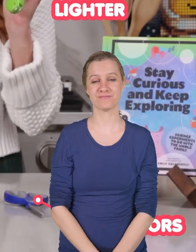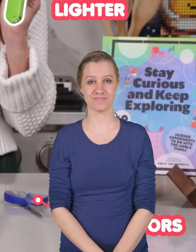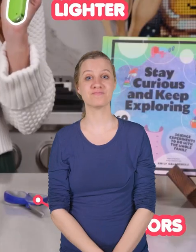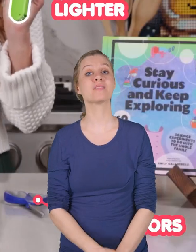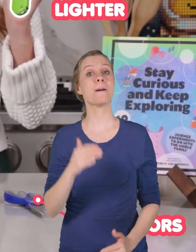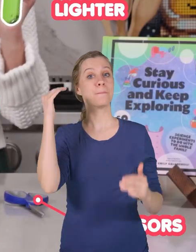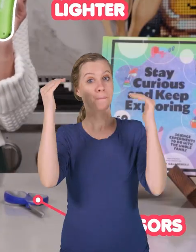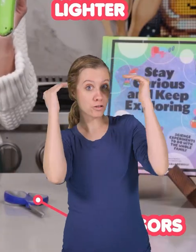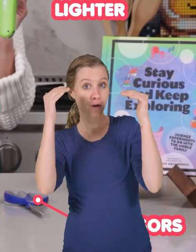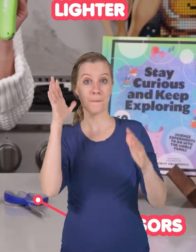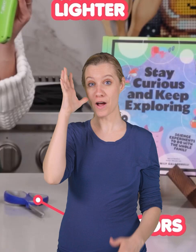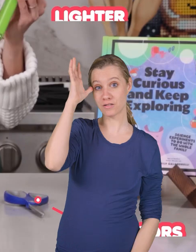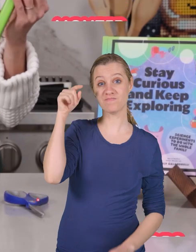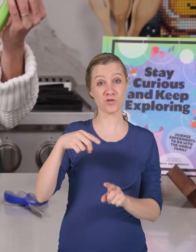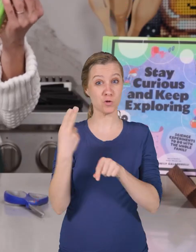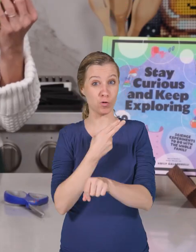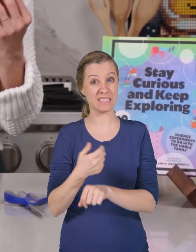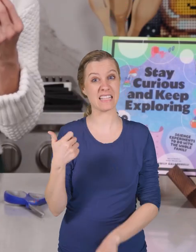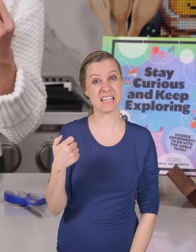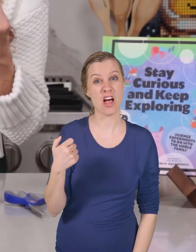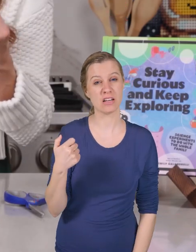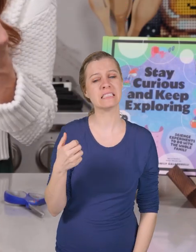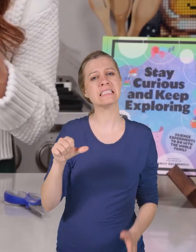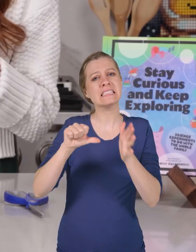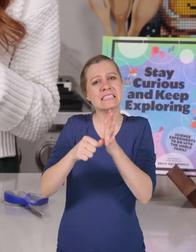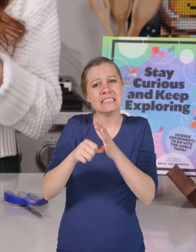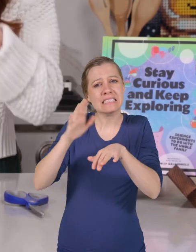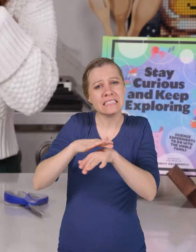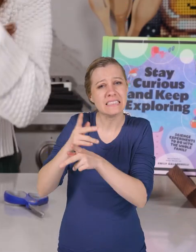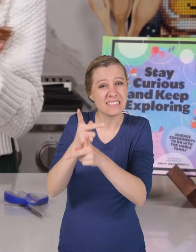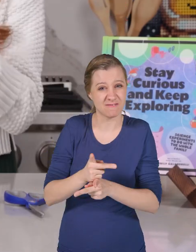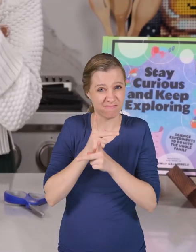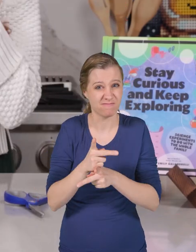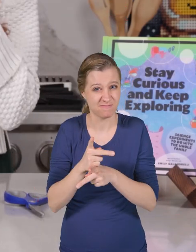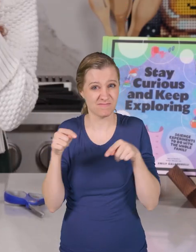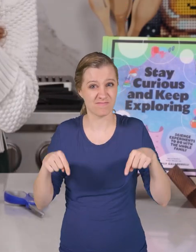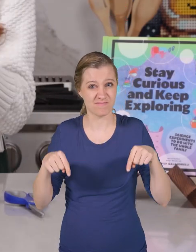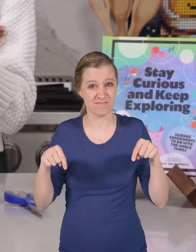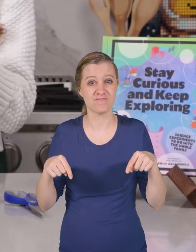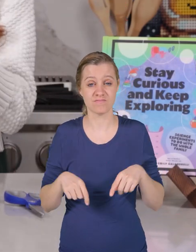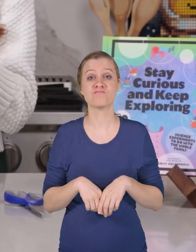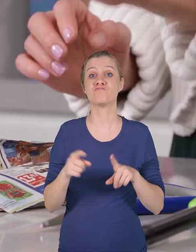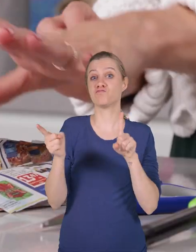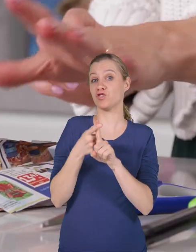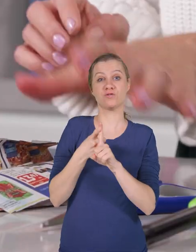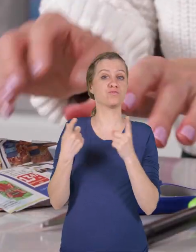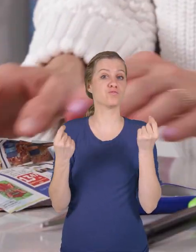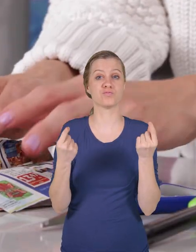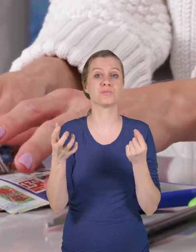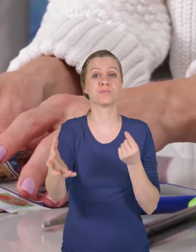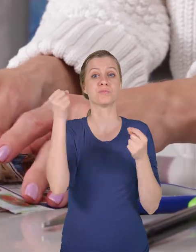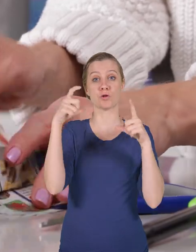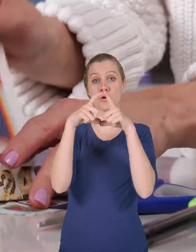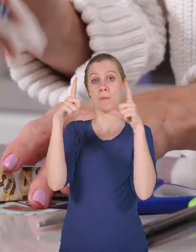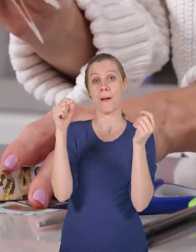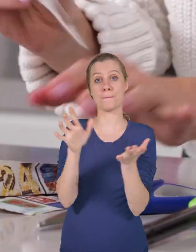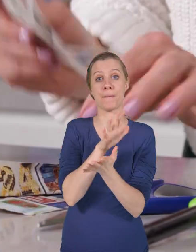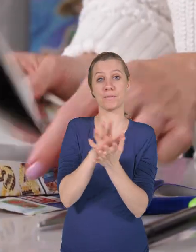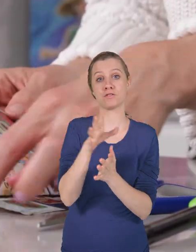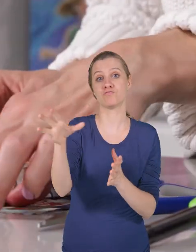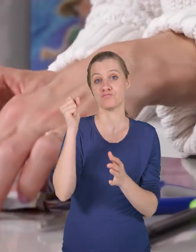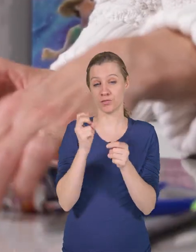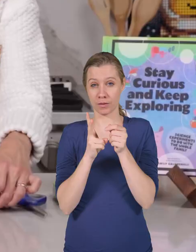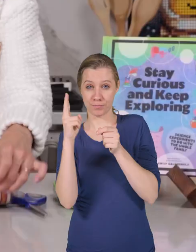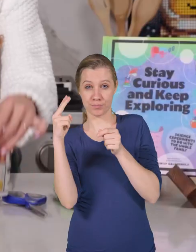and a lighter. Parents and adults, because we are using a lighter, make sure we are exercising caution here. The first thing you want to do is take your